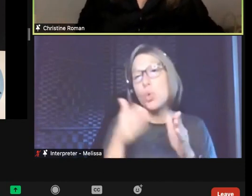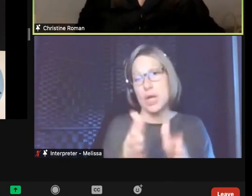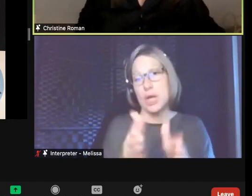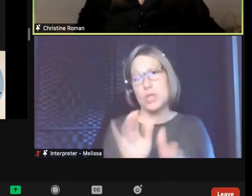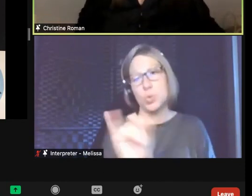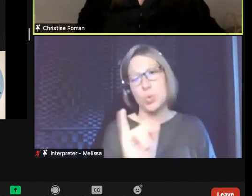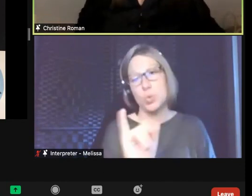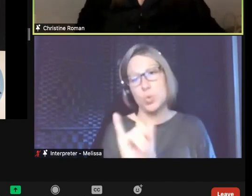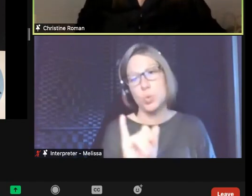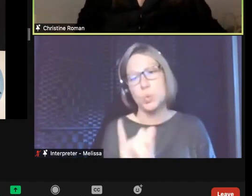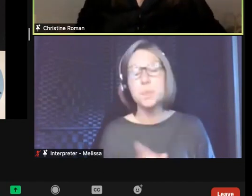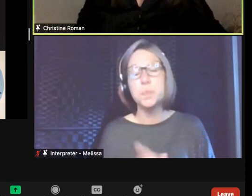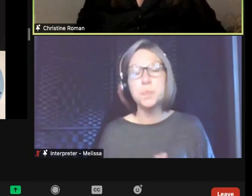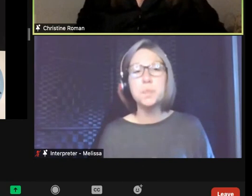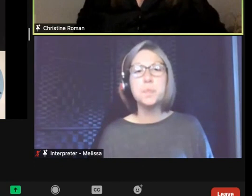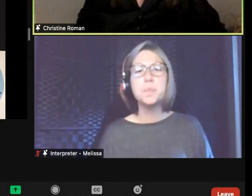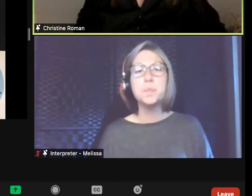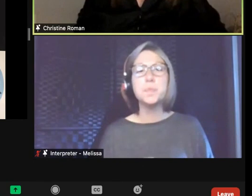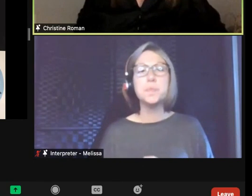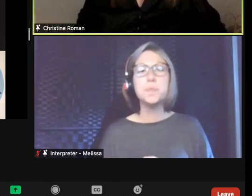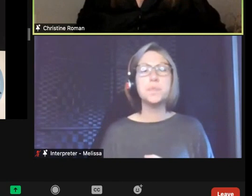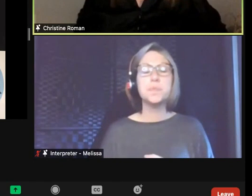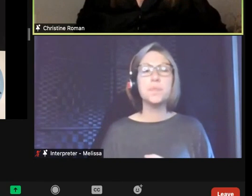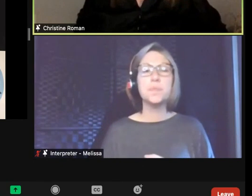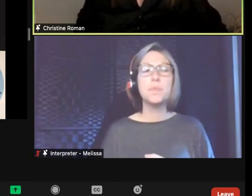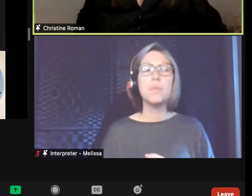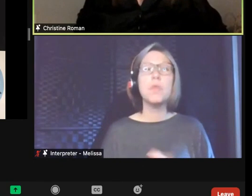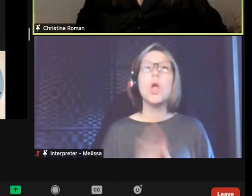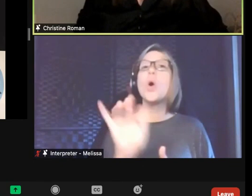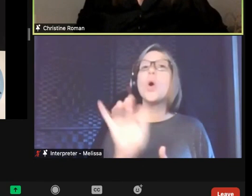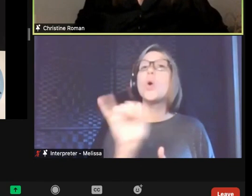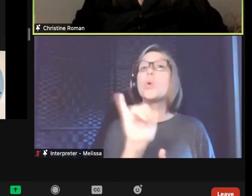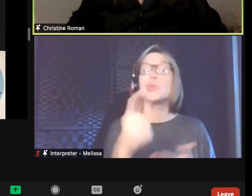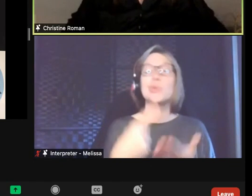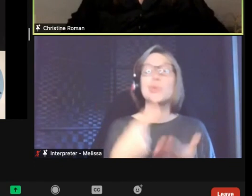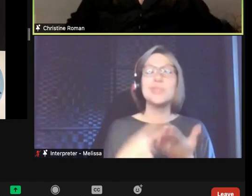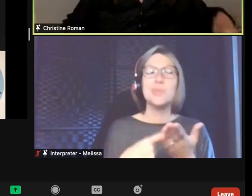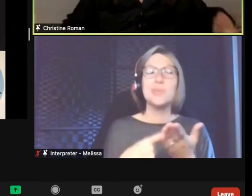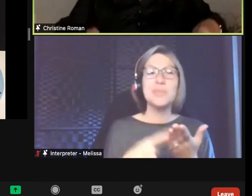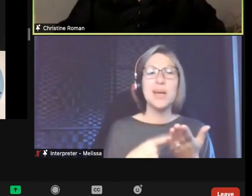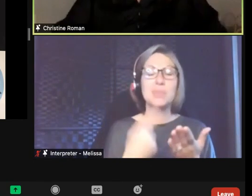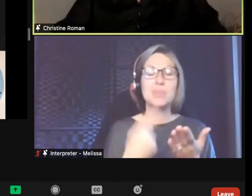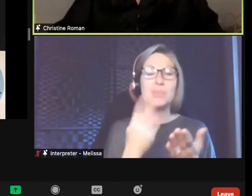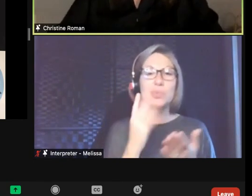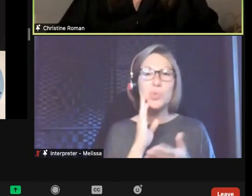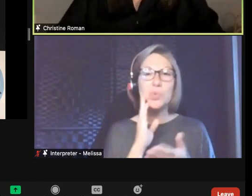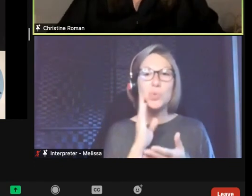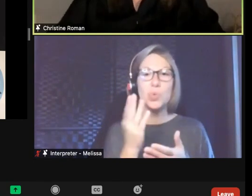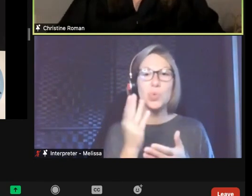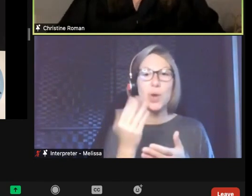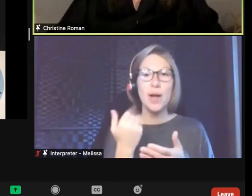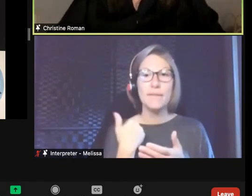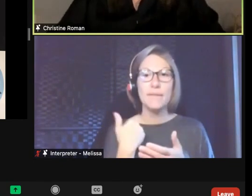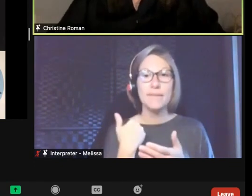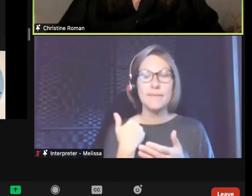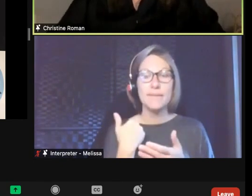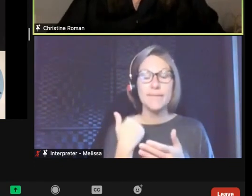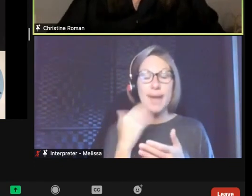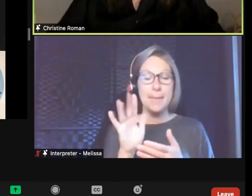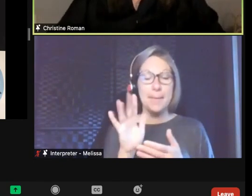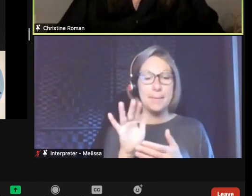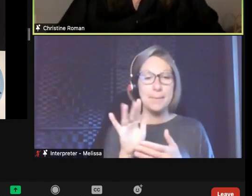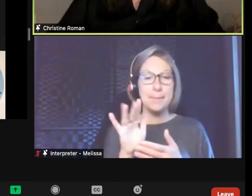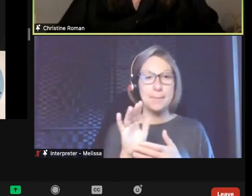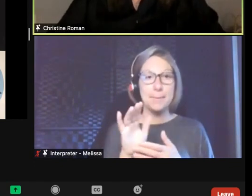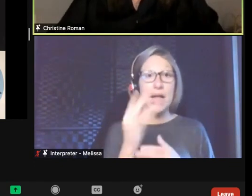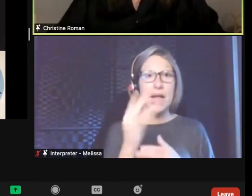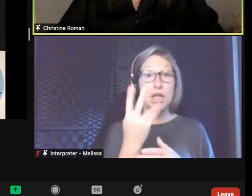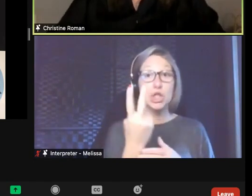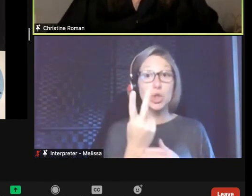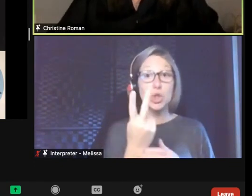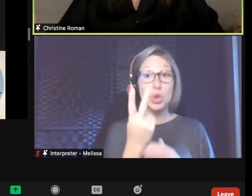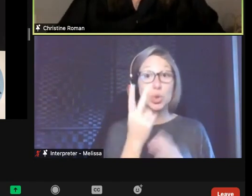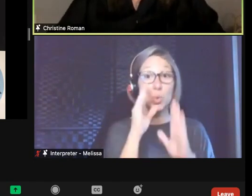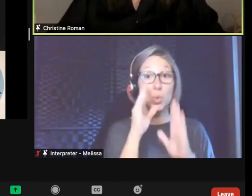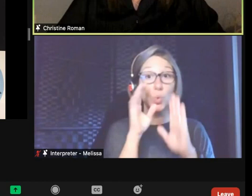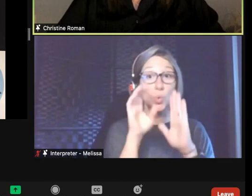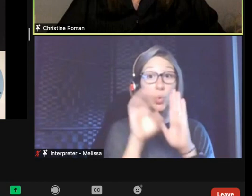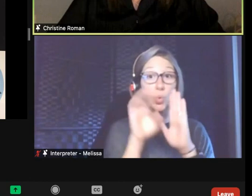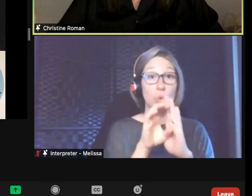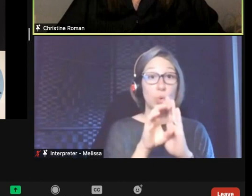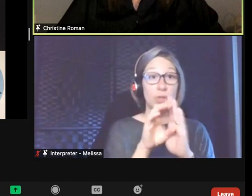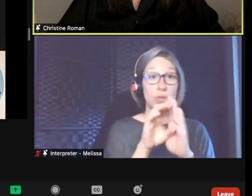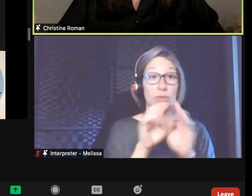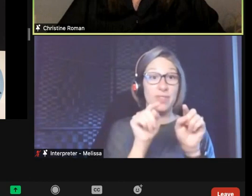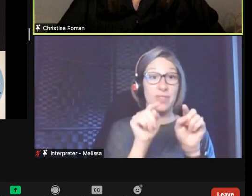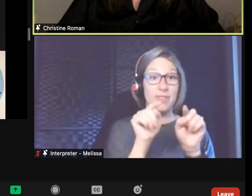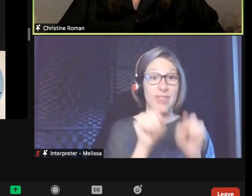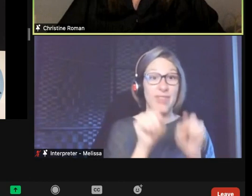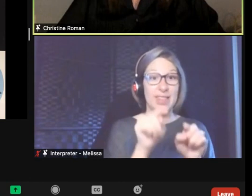well. And so what I also sometimes do is I have two images of this face. Do you see